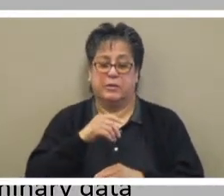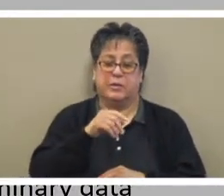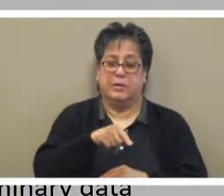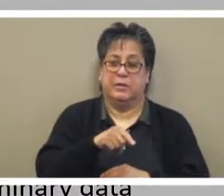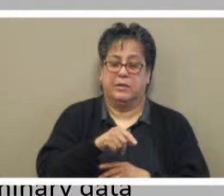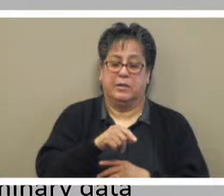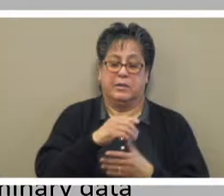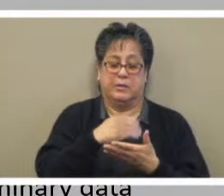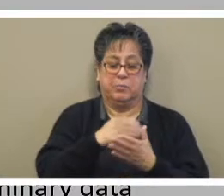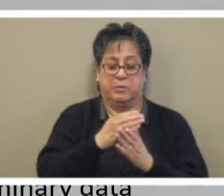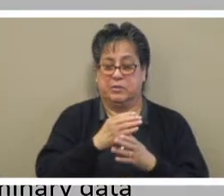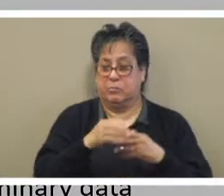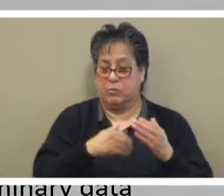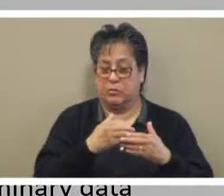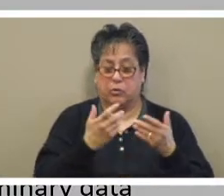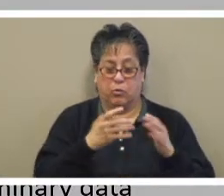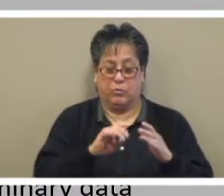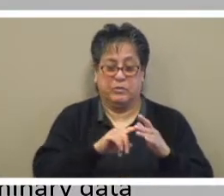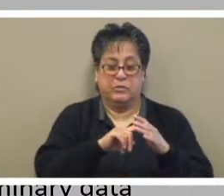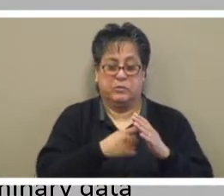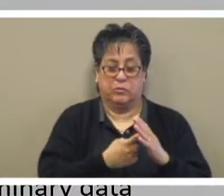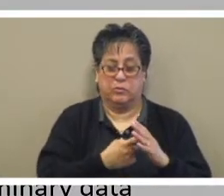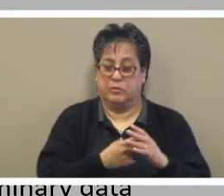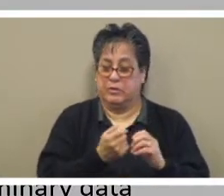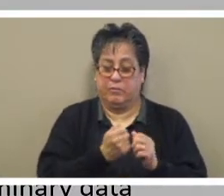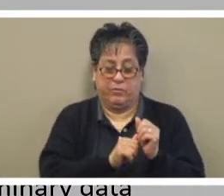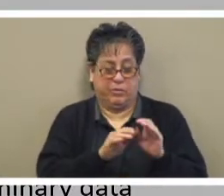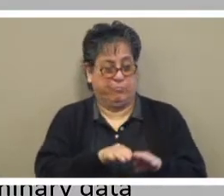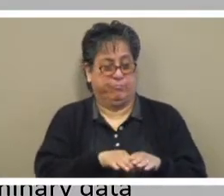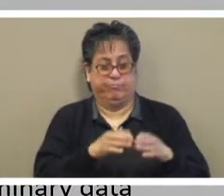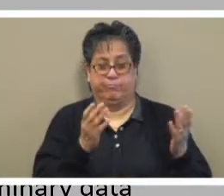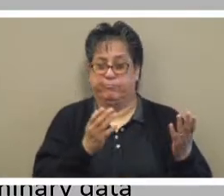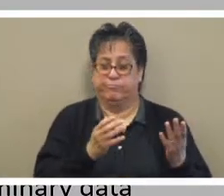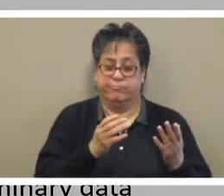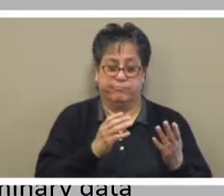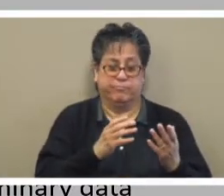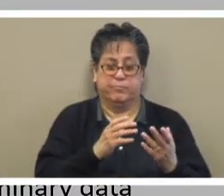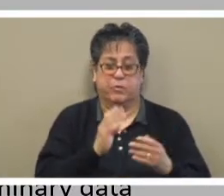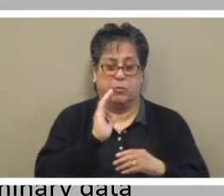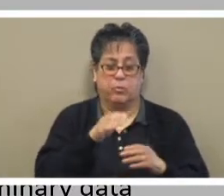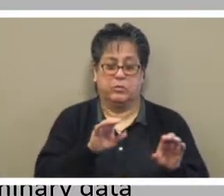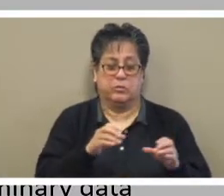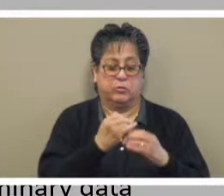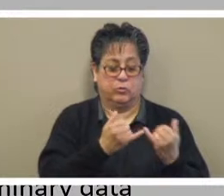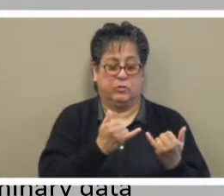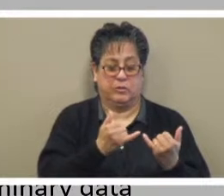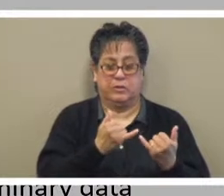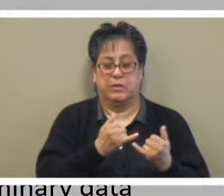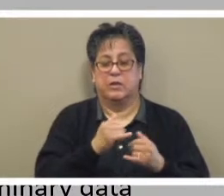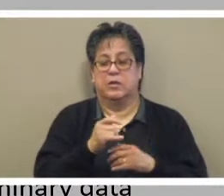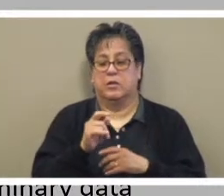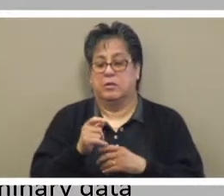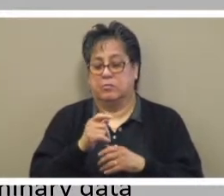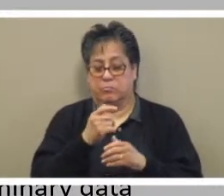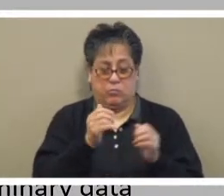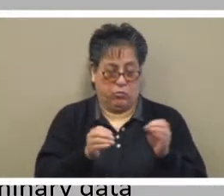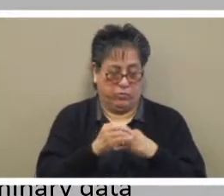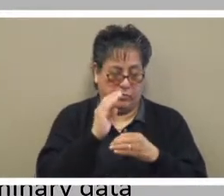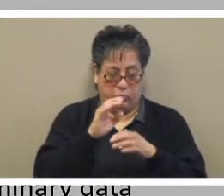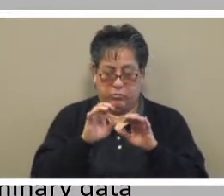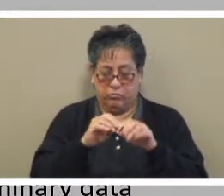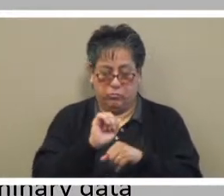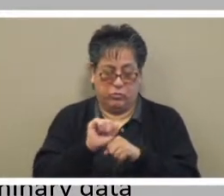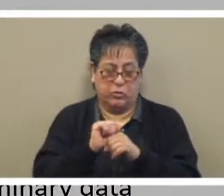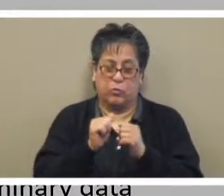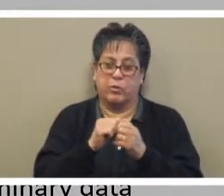their budget process, and we do open everything. We will be opening everything today for them to enter their budgets. We'll be working with the